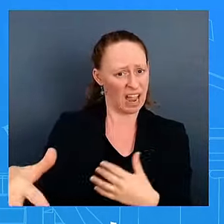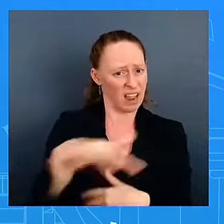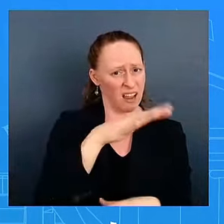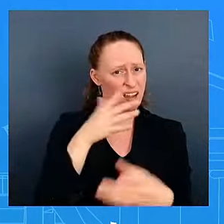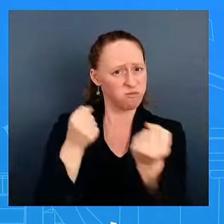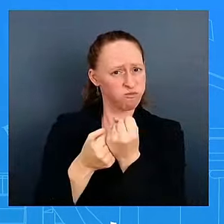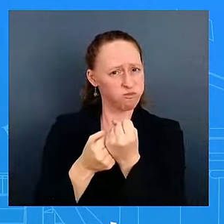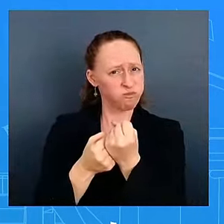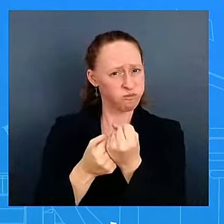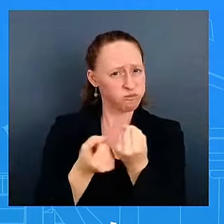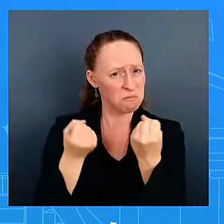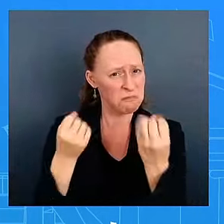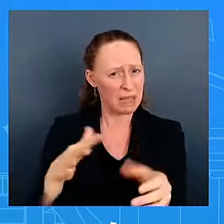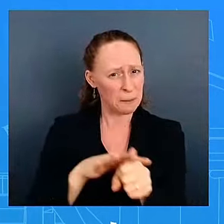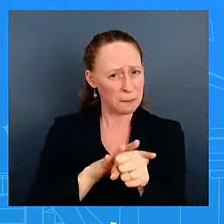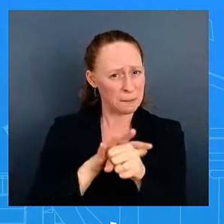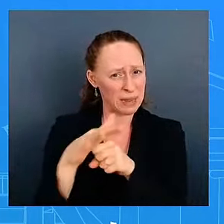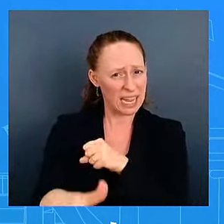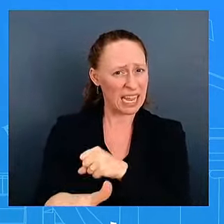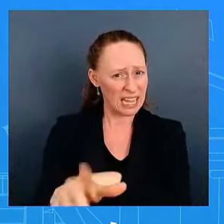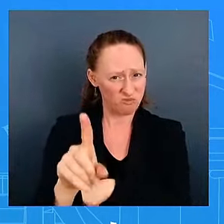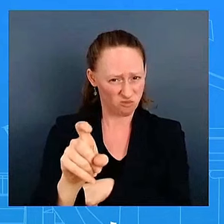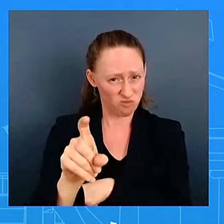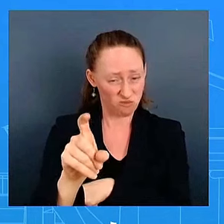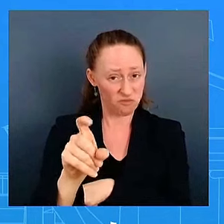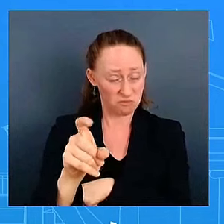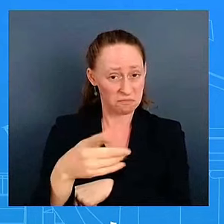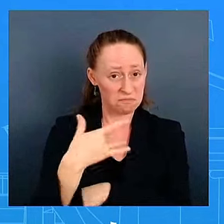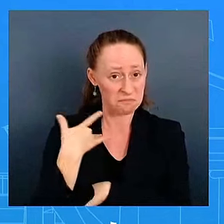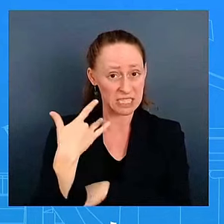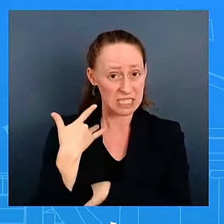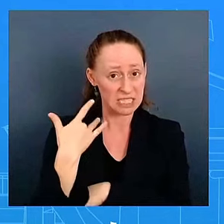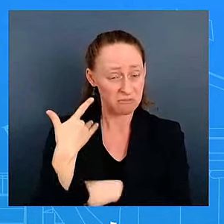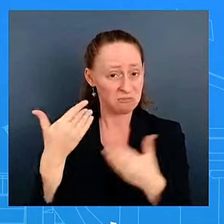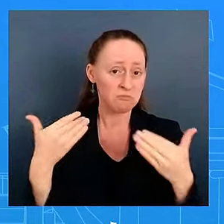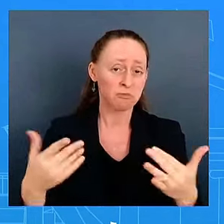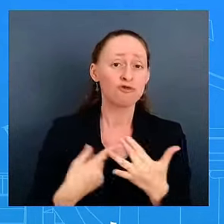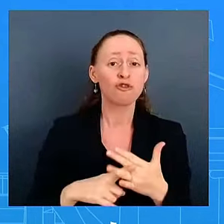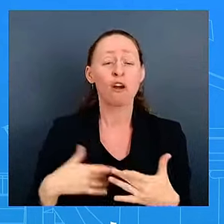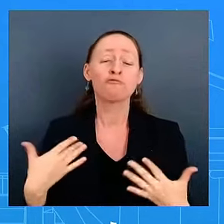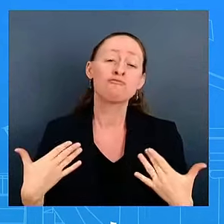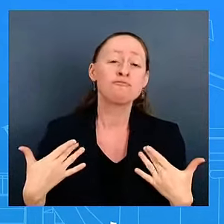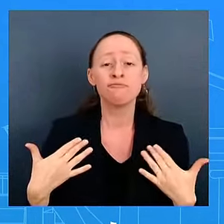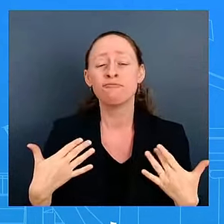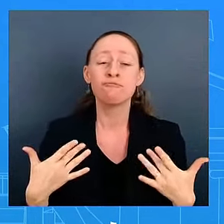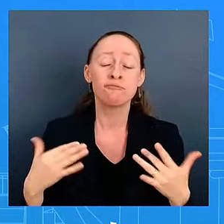Congress to now start turning the page and look ahead? I mean, what's his reaction been